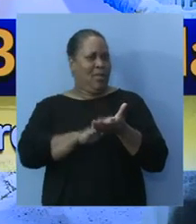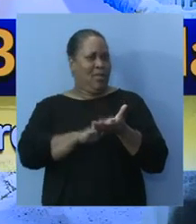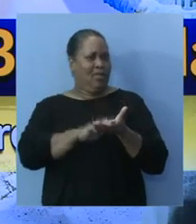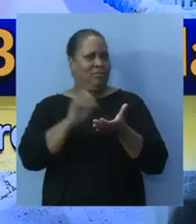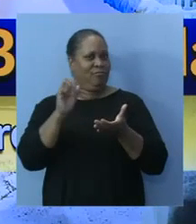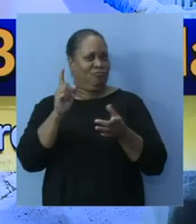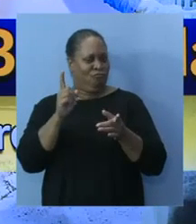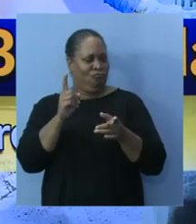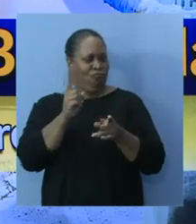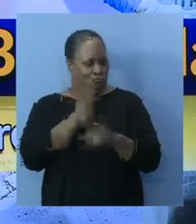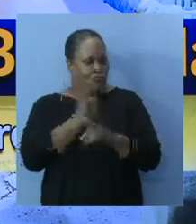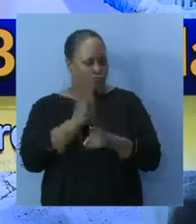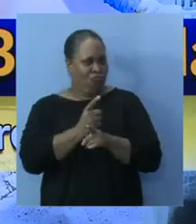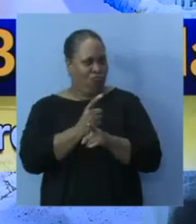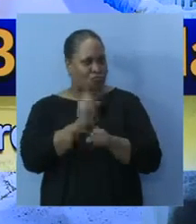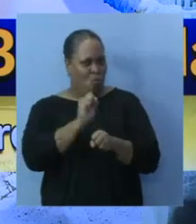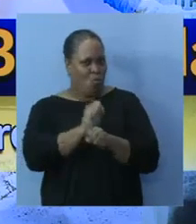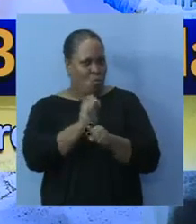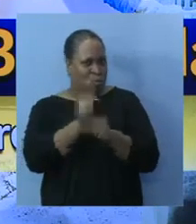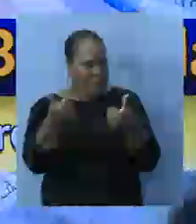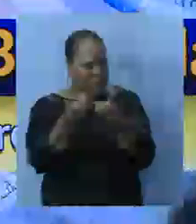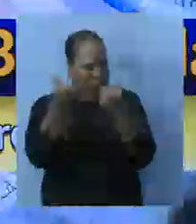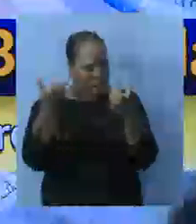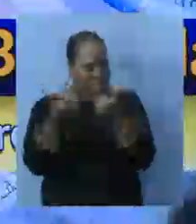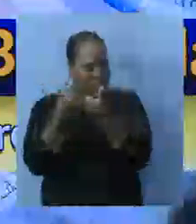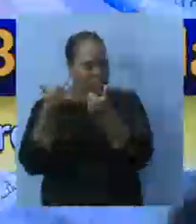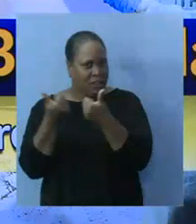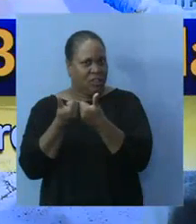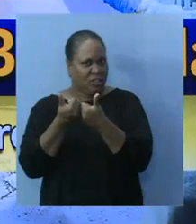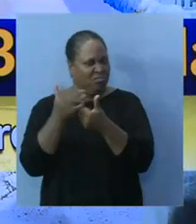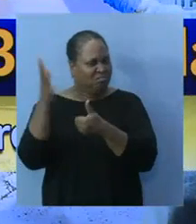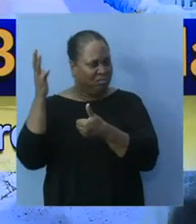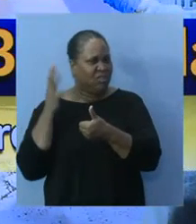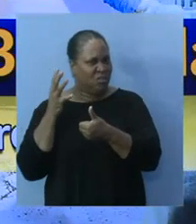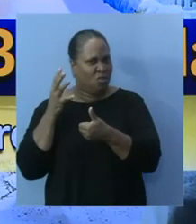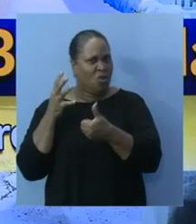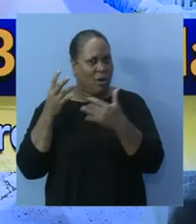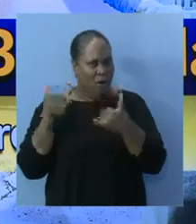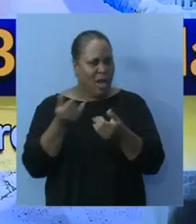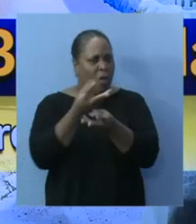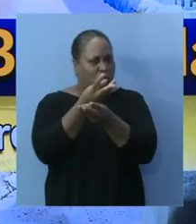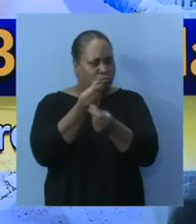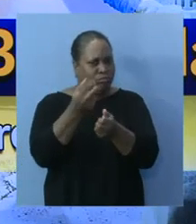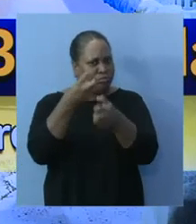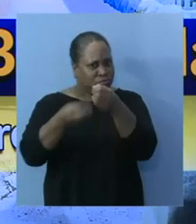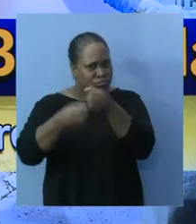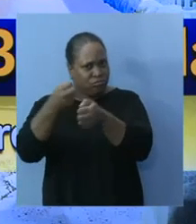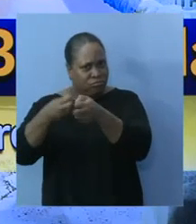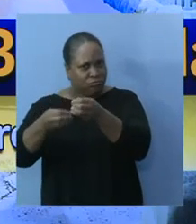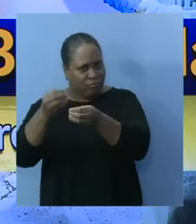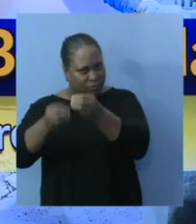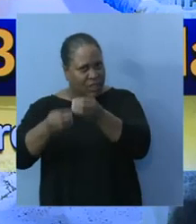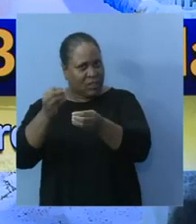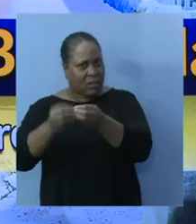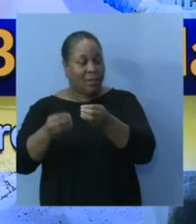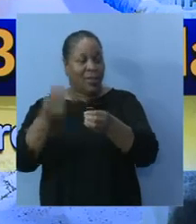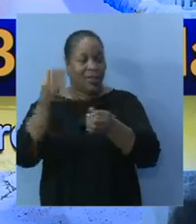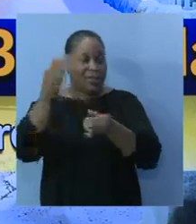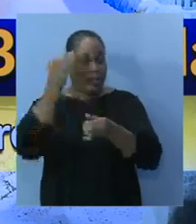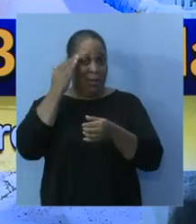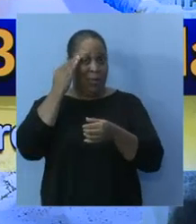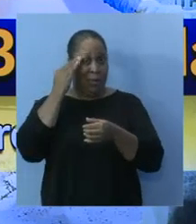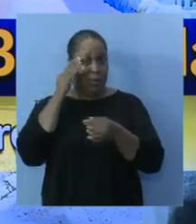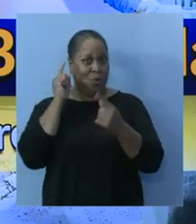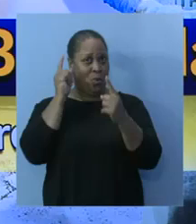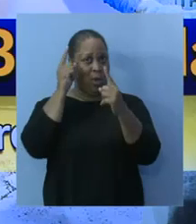poised, working out some of the challenges which we had to get there. And I have absolutely no doubt that we'll be able to scale up that vaccination effort.